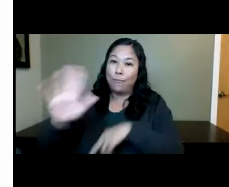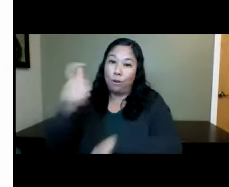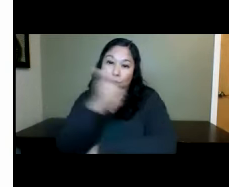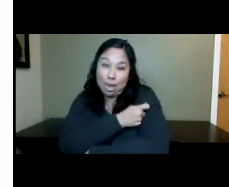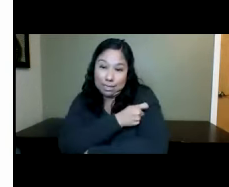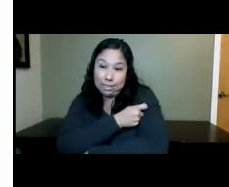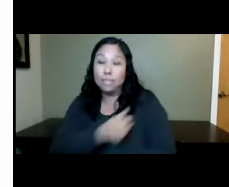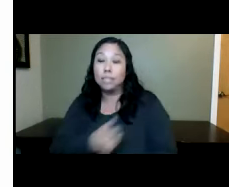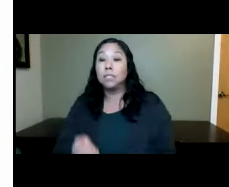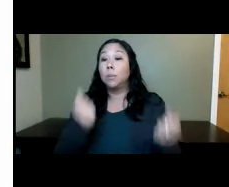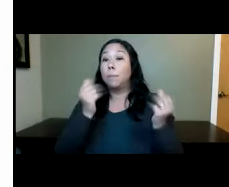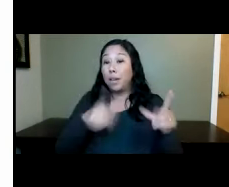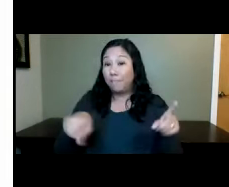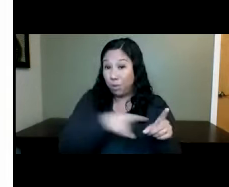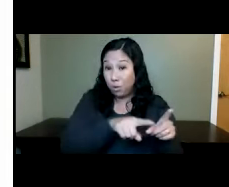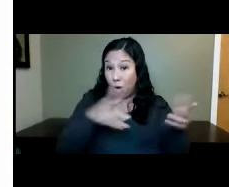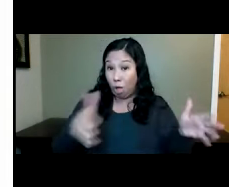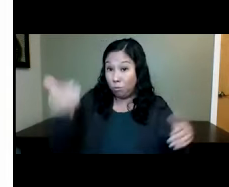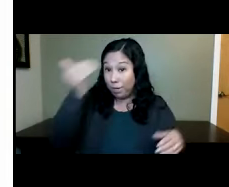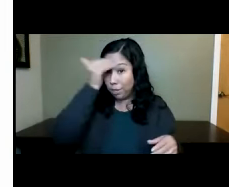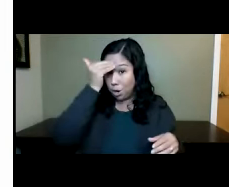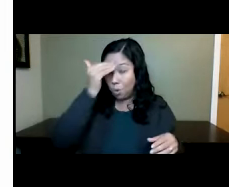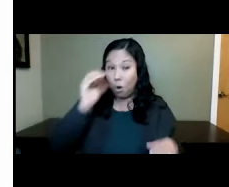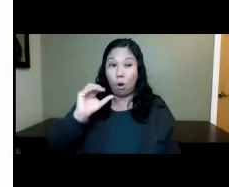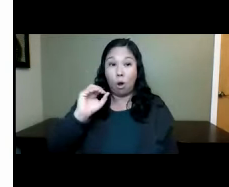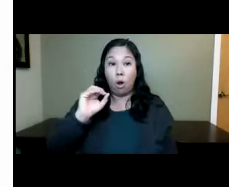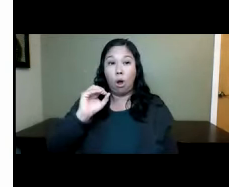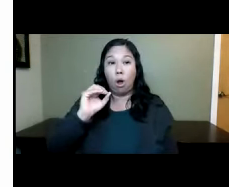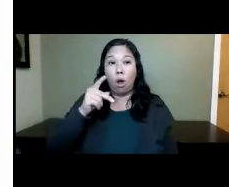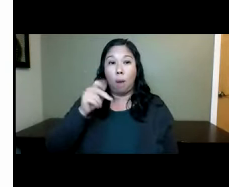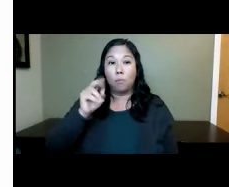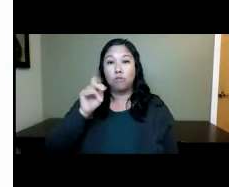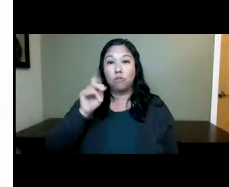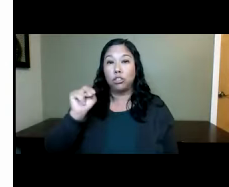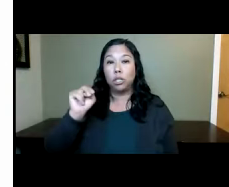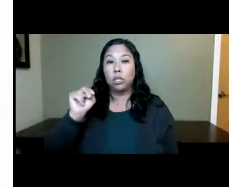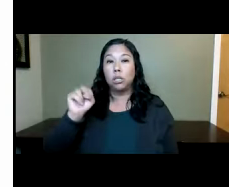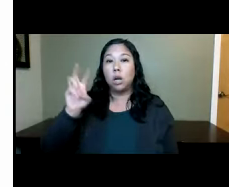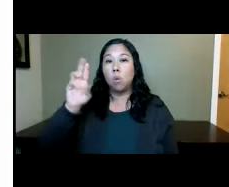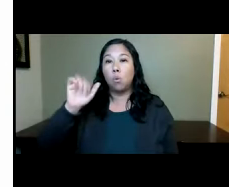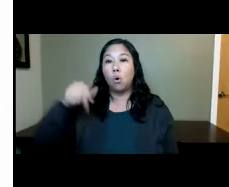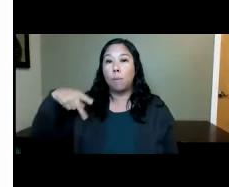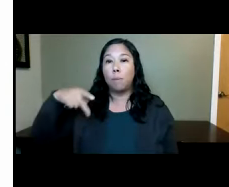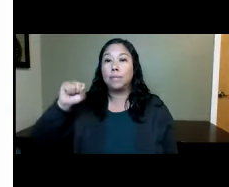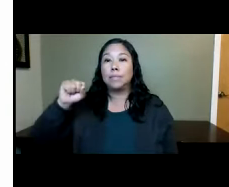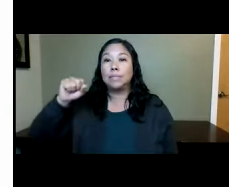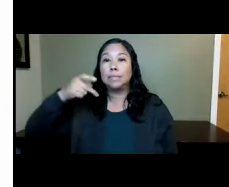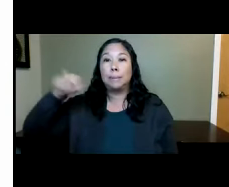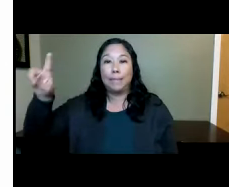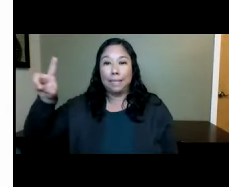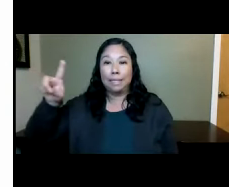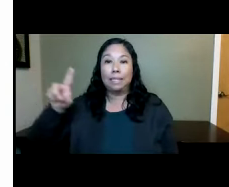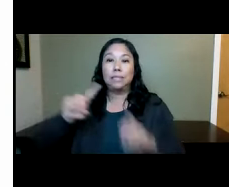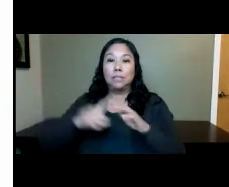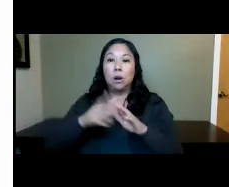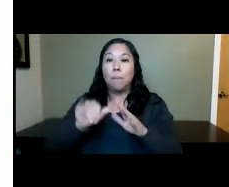As many of you probably already know, Operation Warp Speed was started by the Department of Health and Human